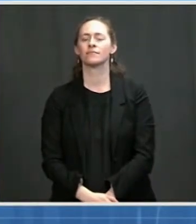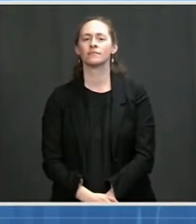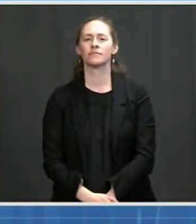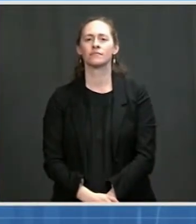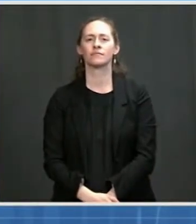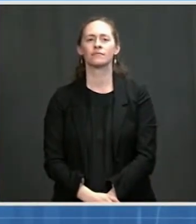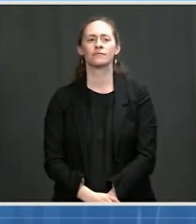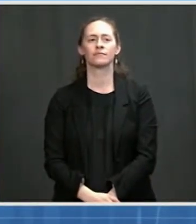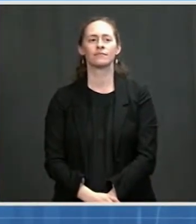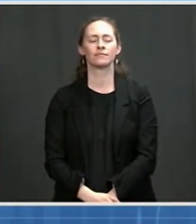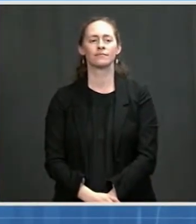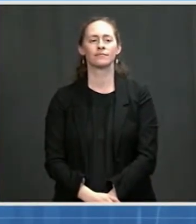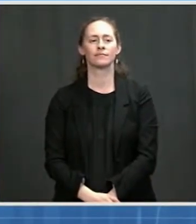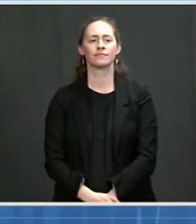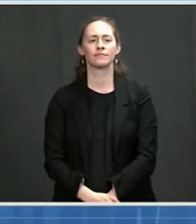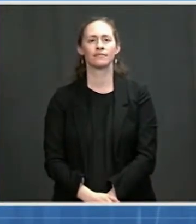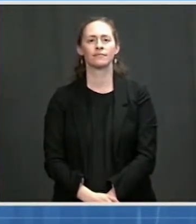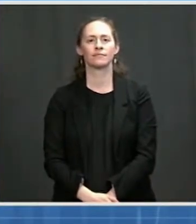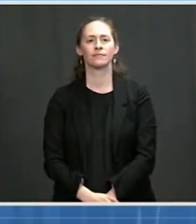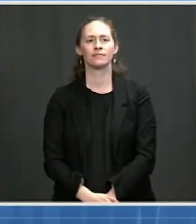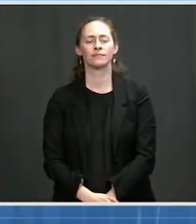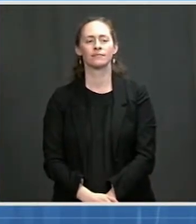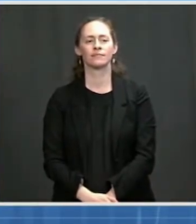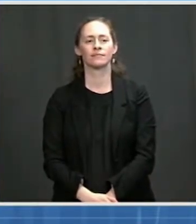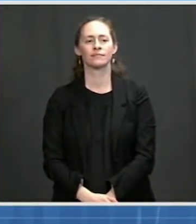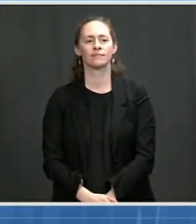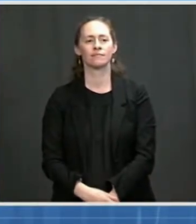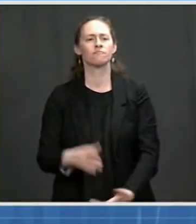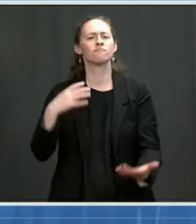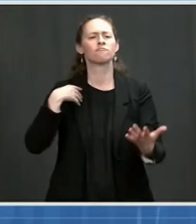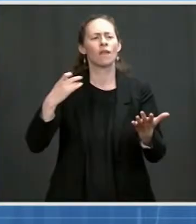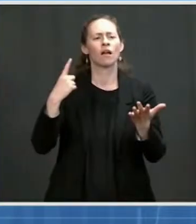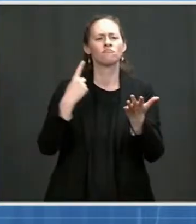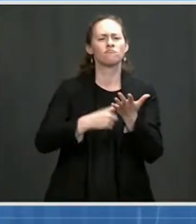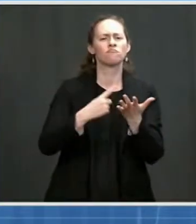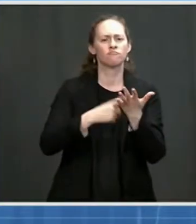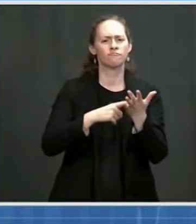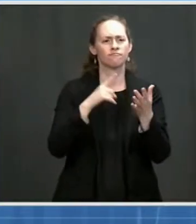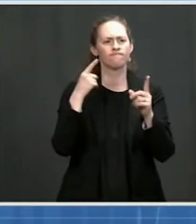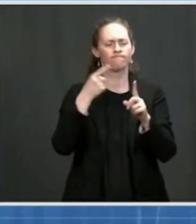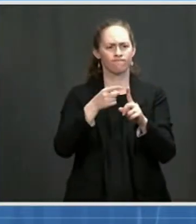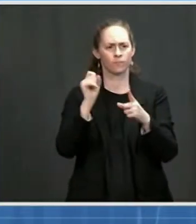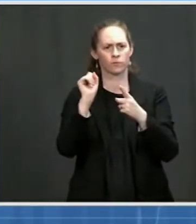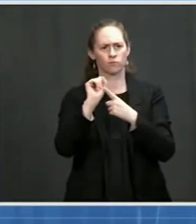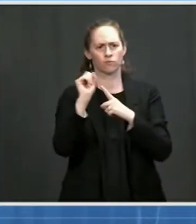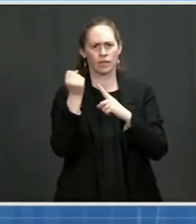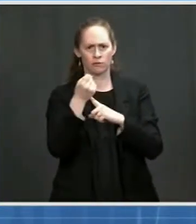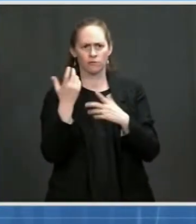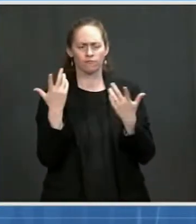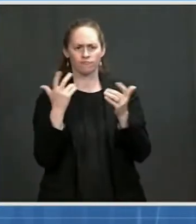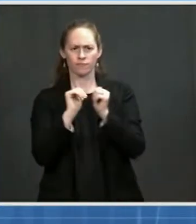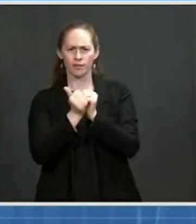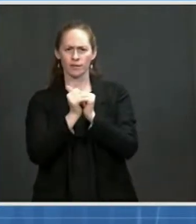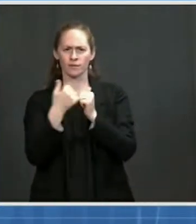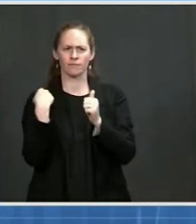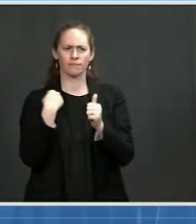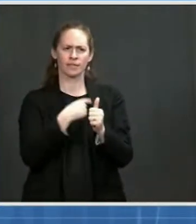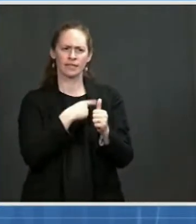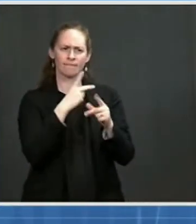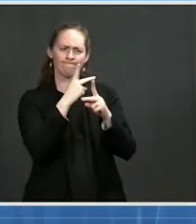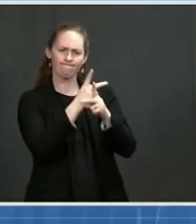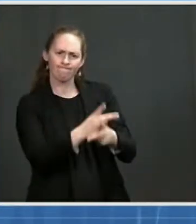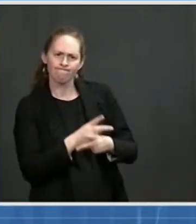little bit about the situation regarding how well we are doing in the care and the treatment of people with